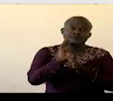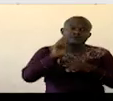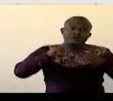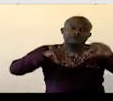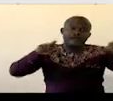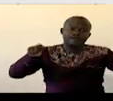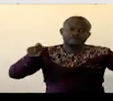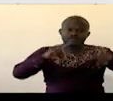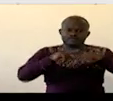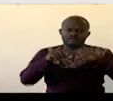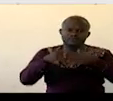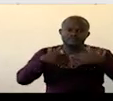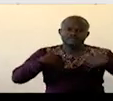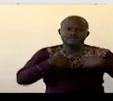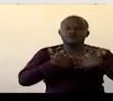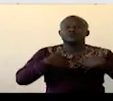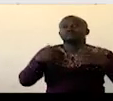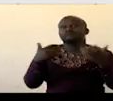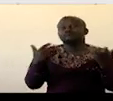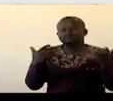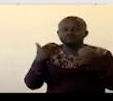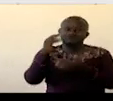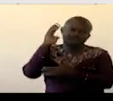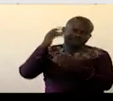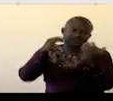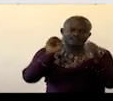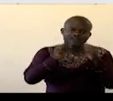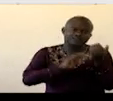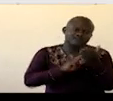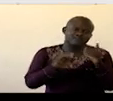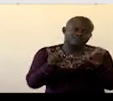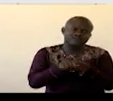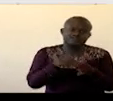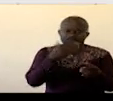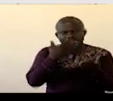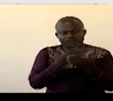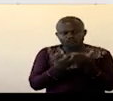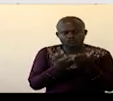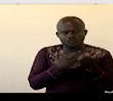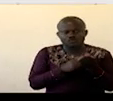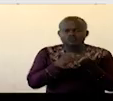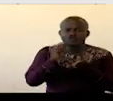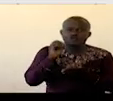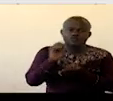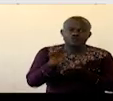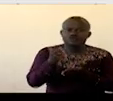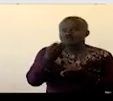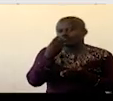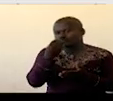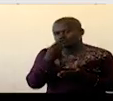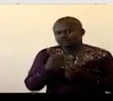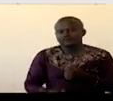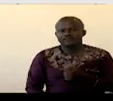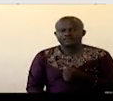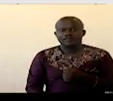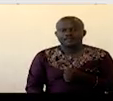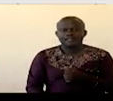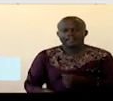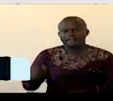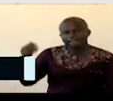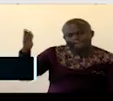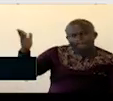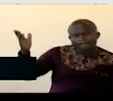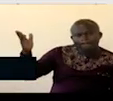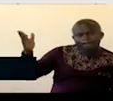or plants and animals we are talking about, can be used as the good source of food. Of the